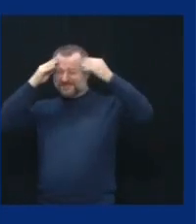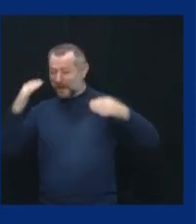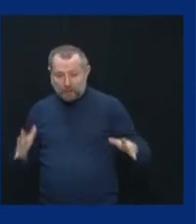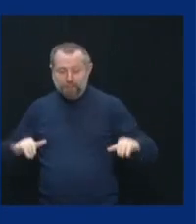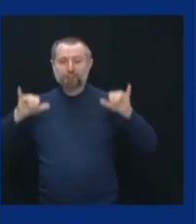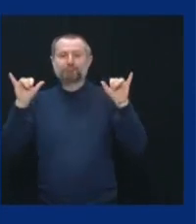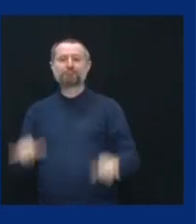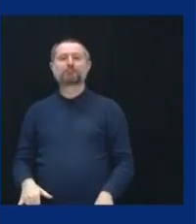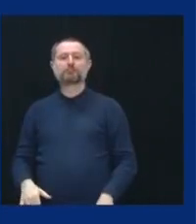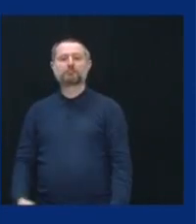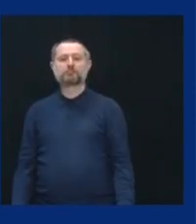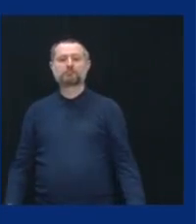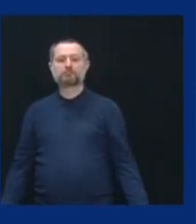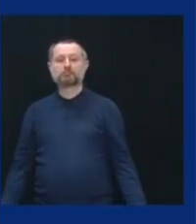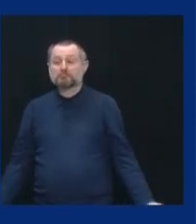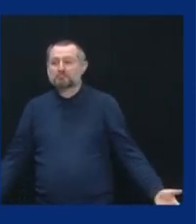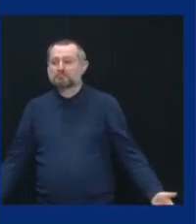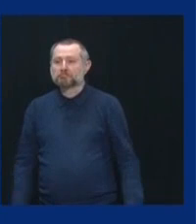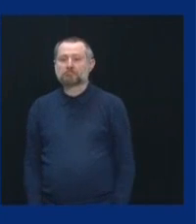So,